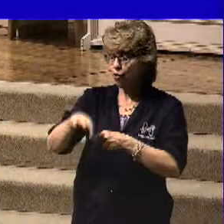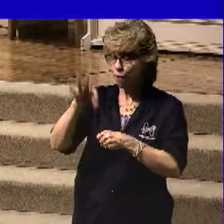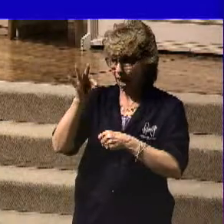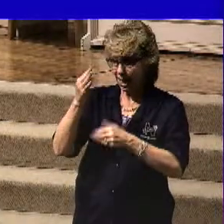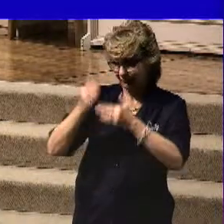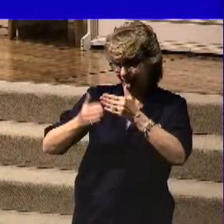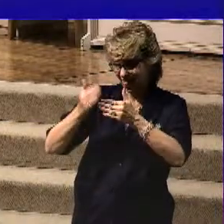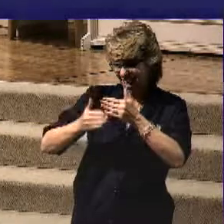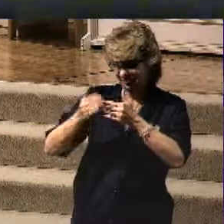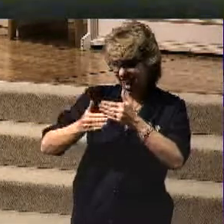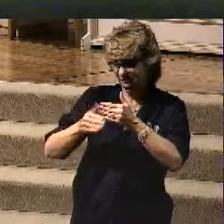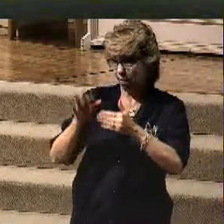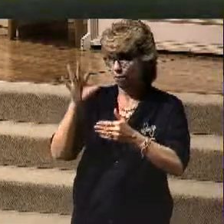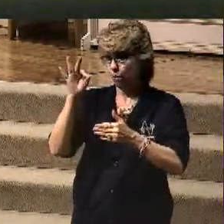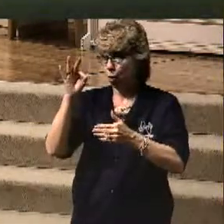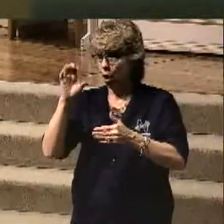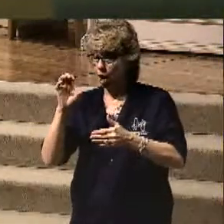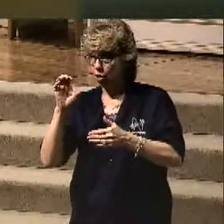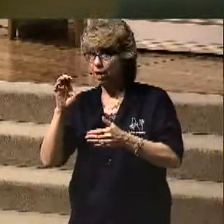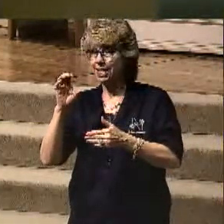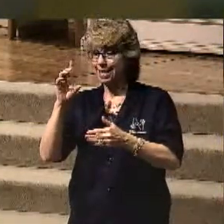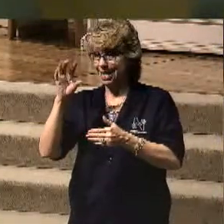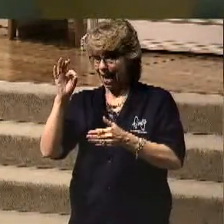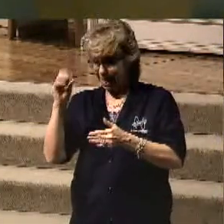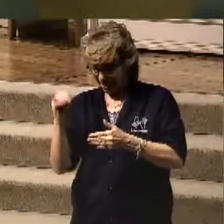end of that 490 years,